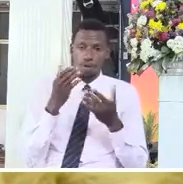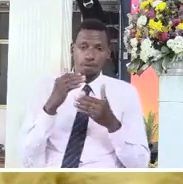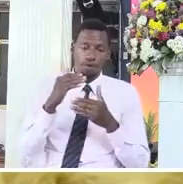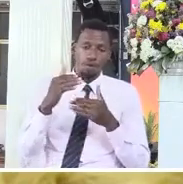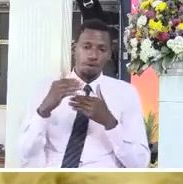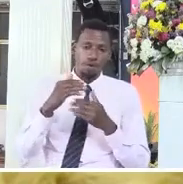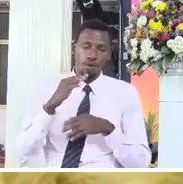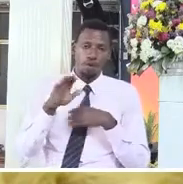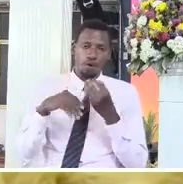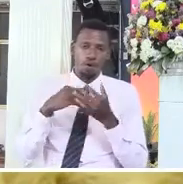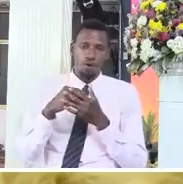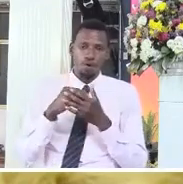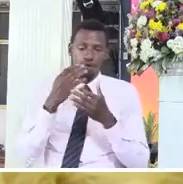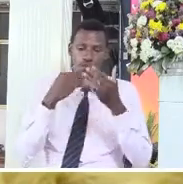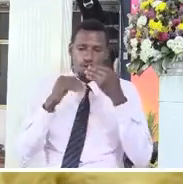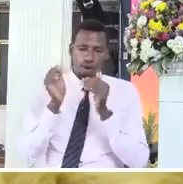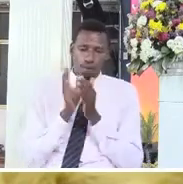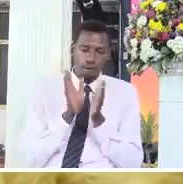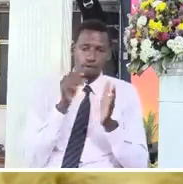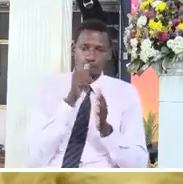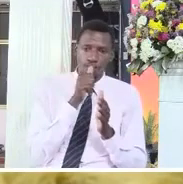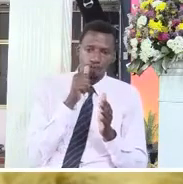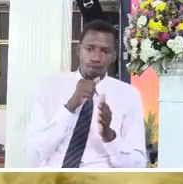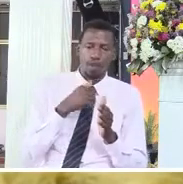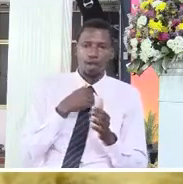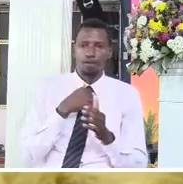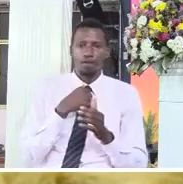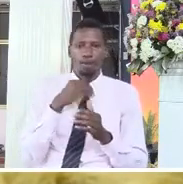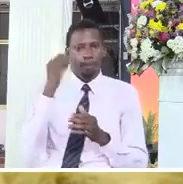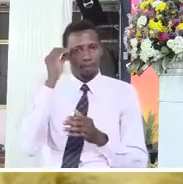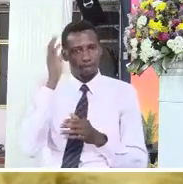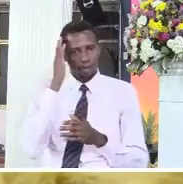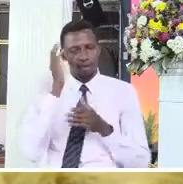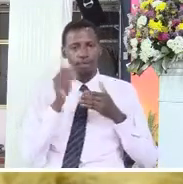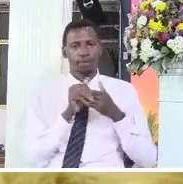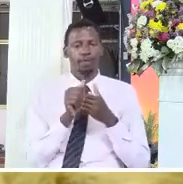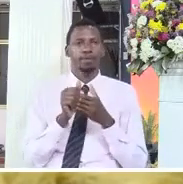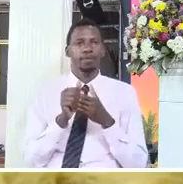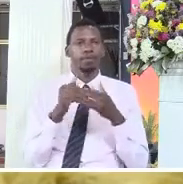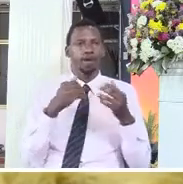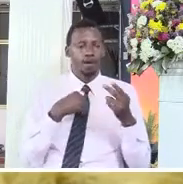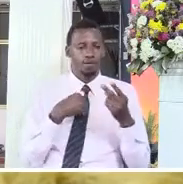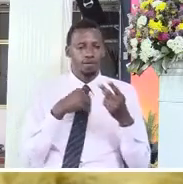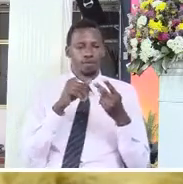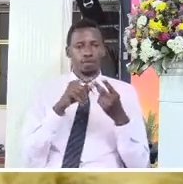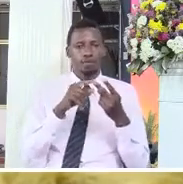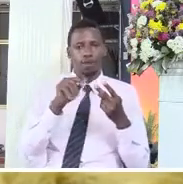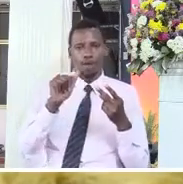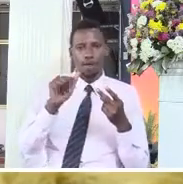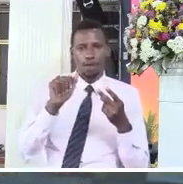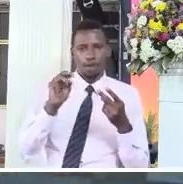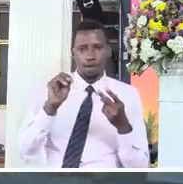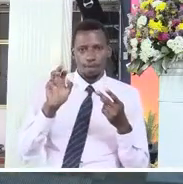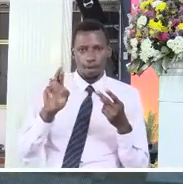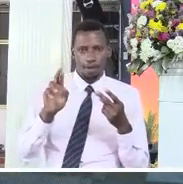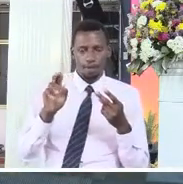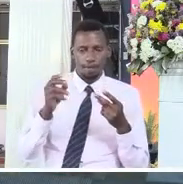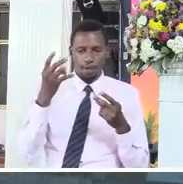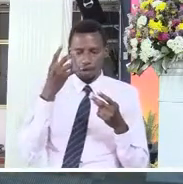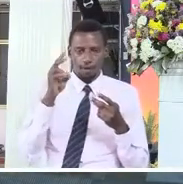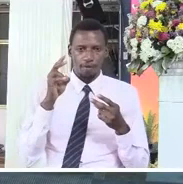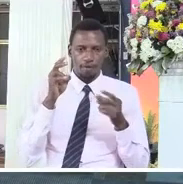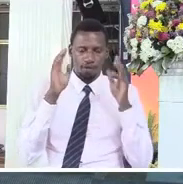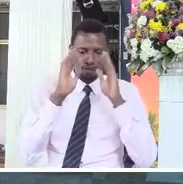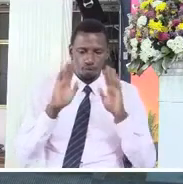Advent is, there are master guide clubs. There are nearly all the departments. We have a AMR, Adventist Muslim